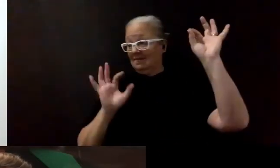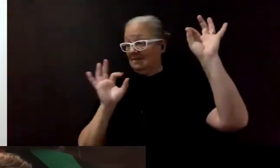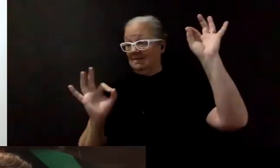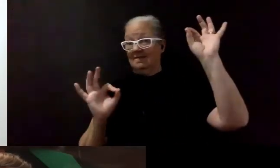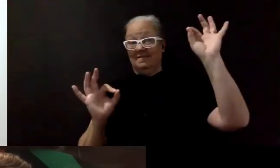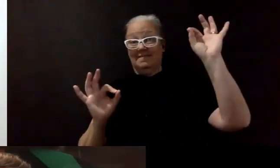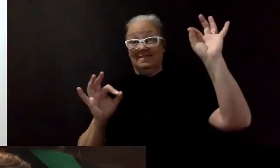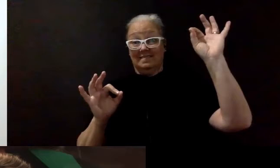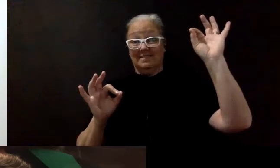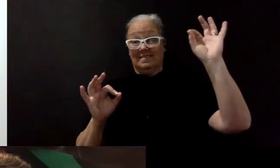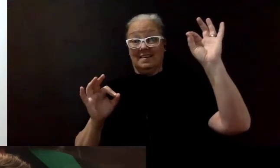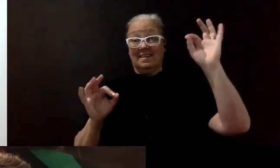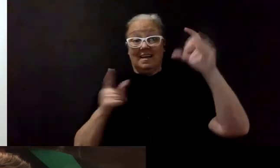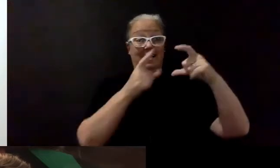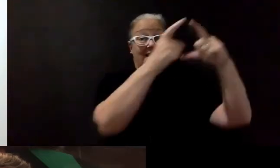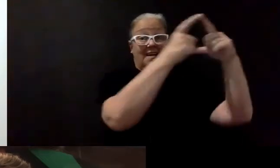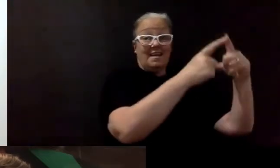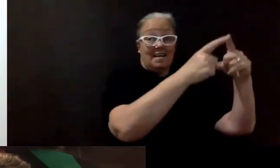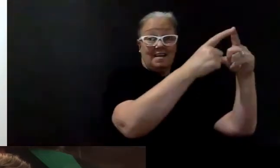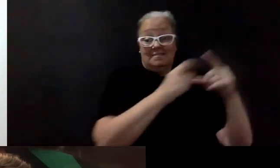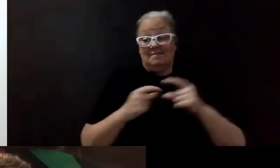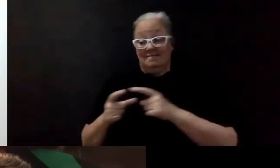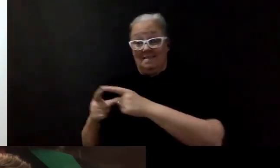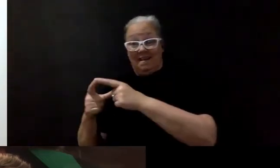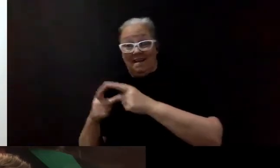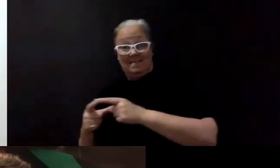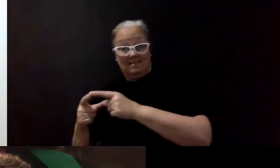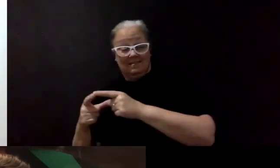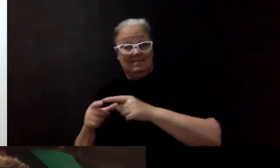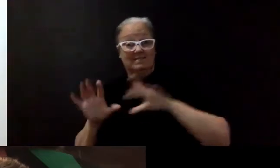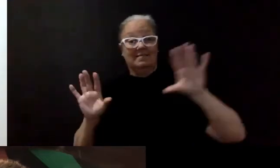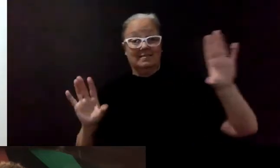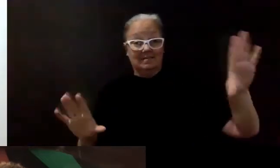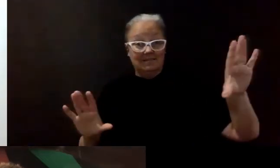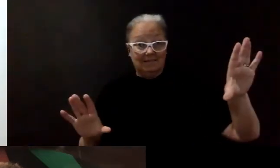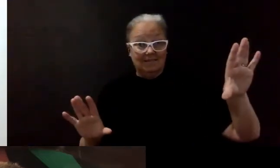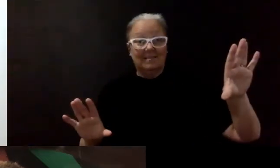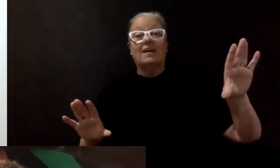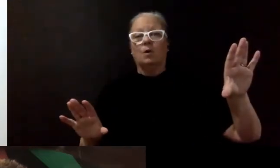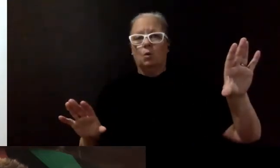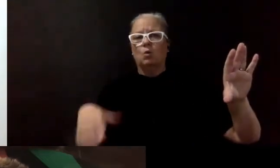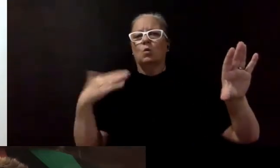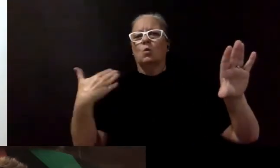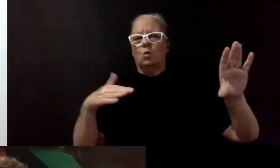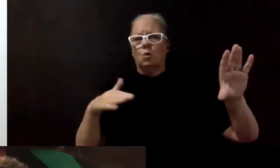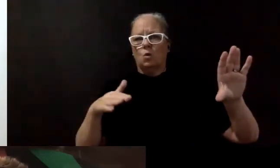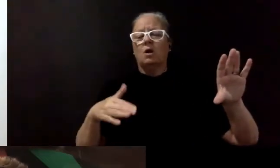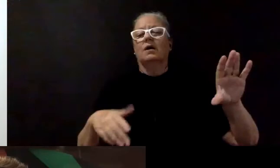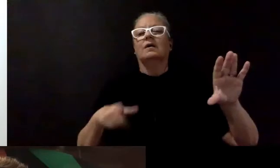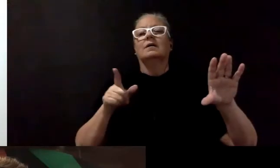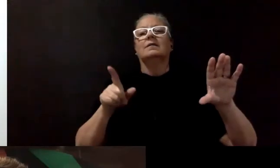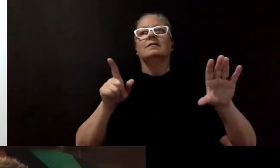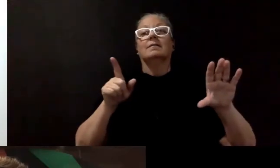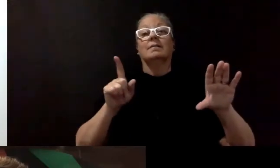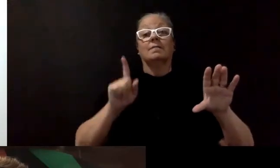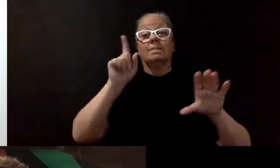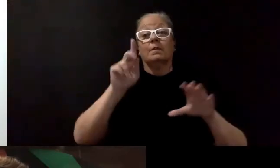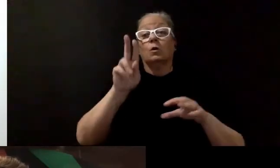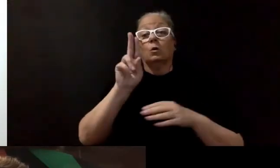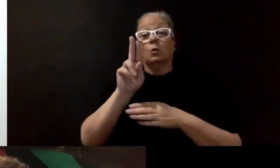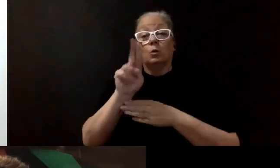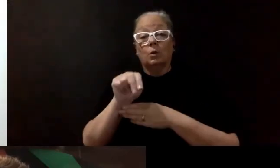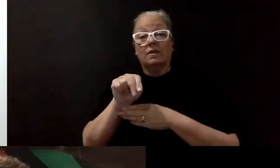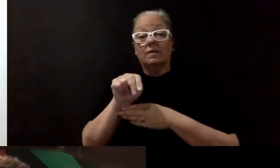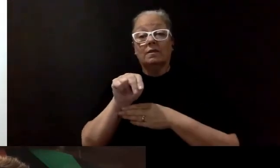a British colonial past, both lands are protected by UNESCO, located in the